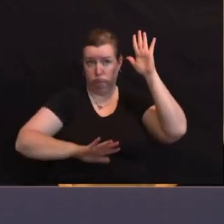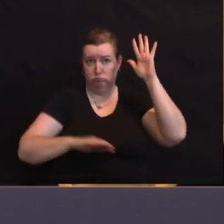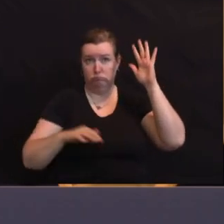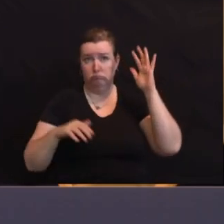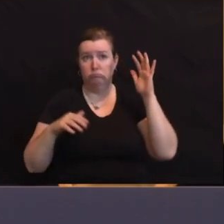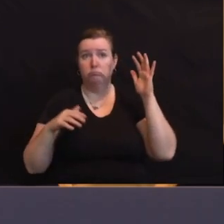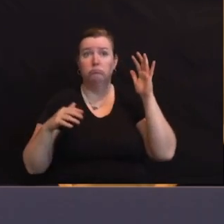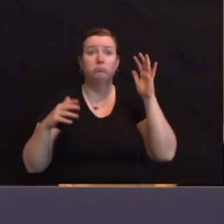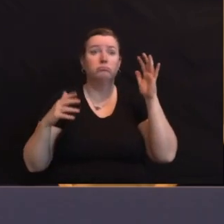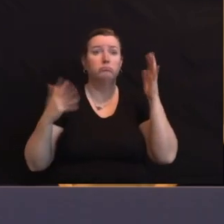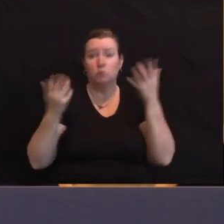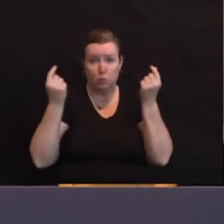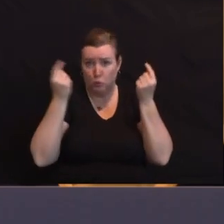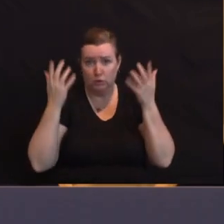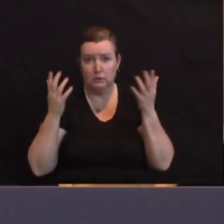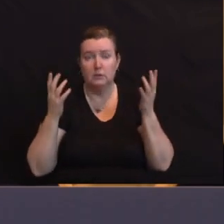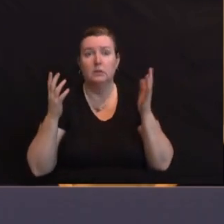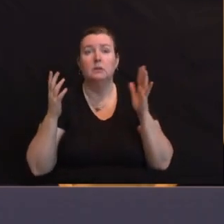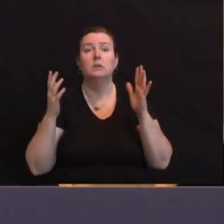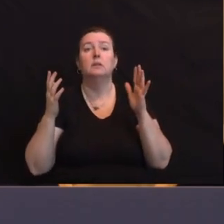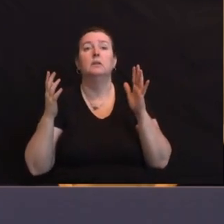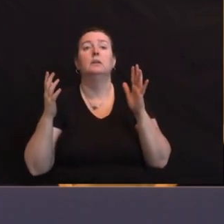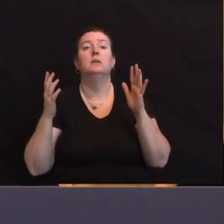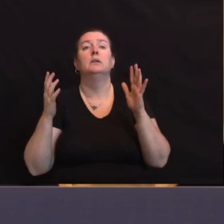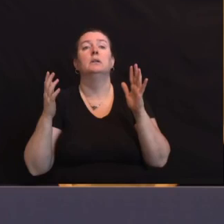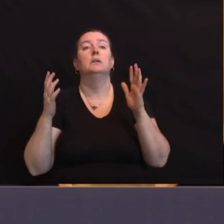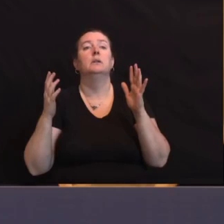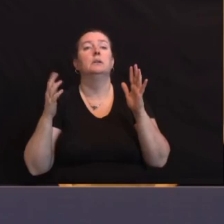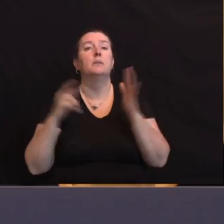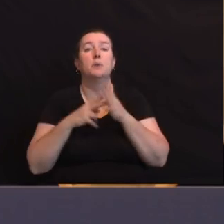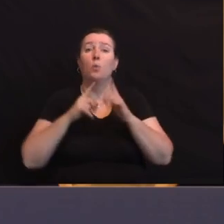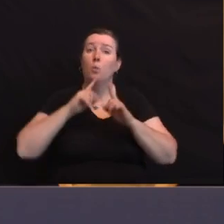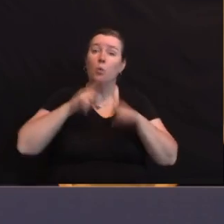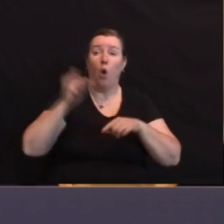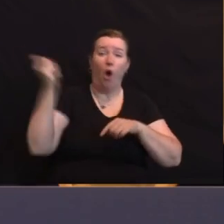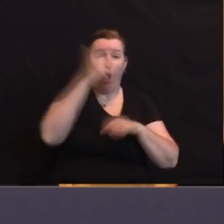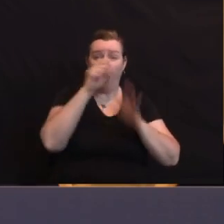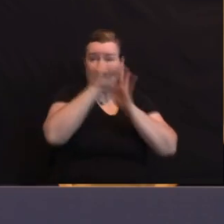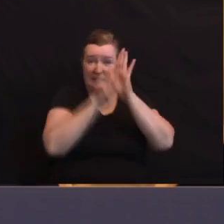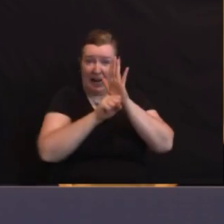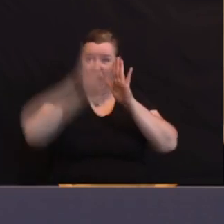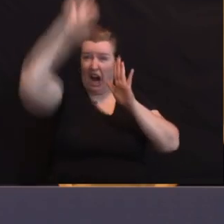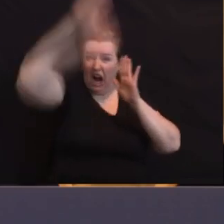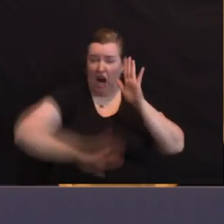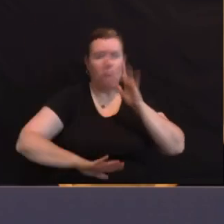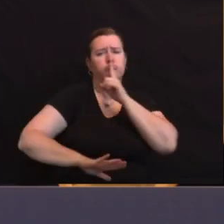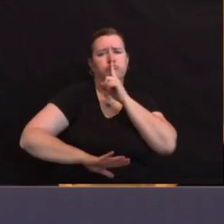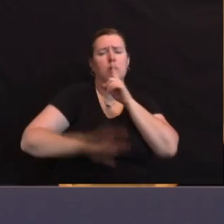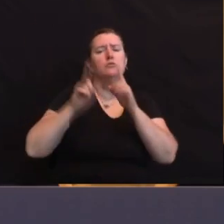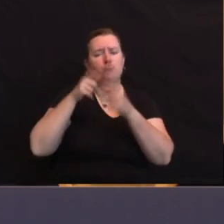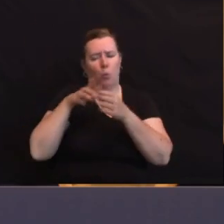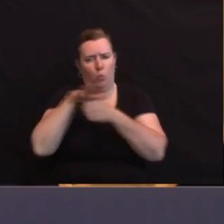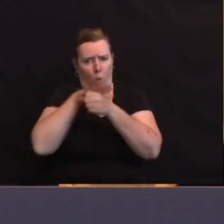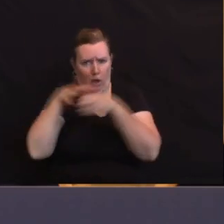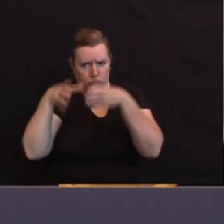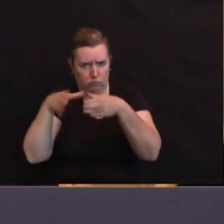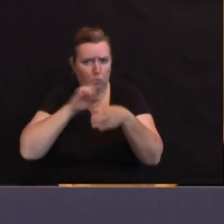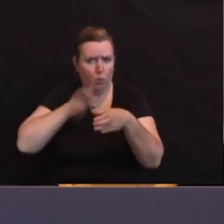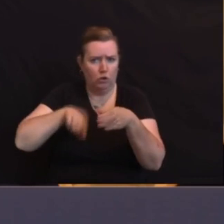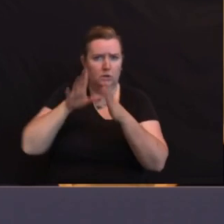it's got to be in the category, I would think, and Judy, you should weigh in here, in gathering limits, things like that.